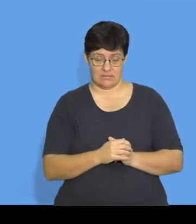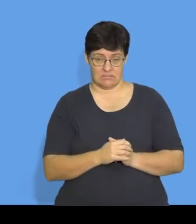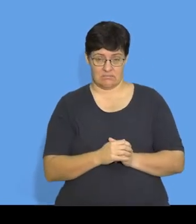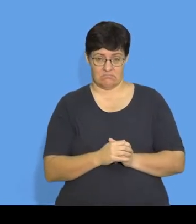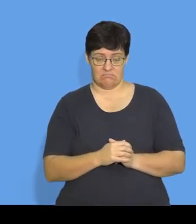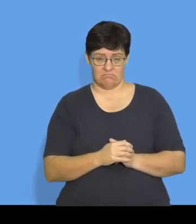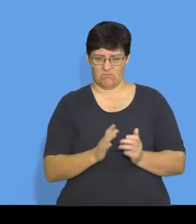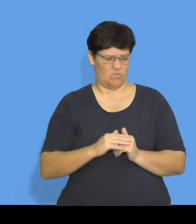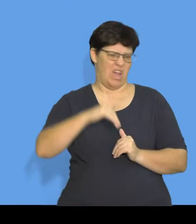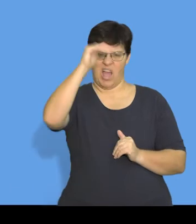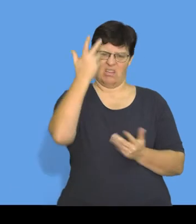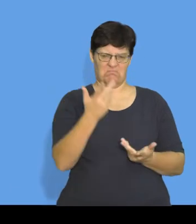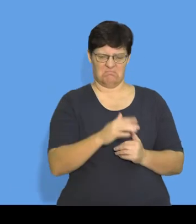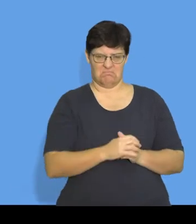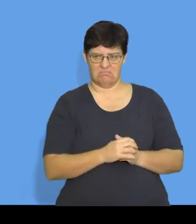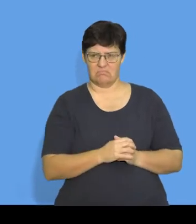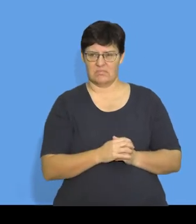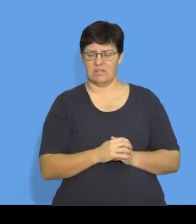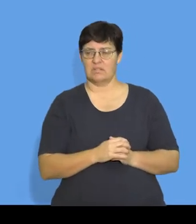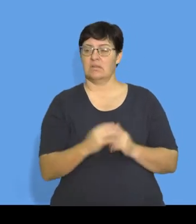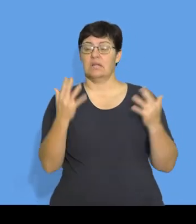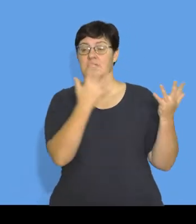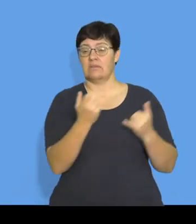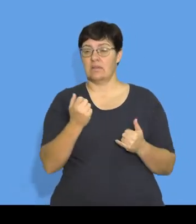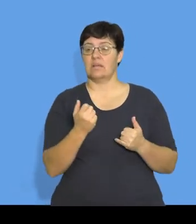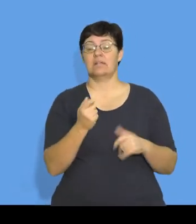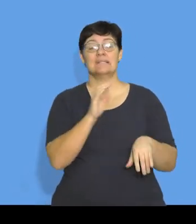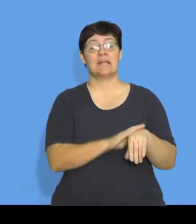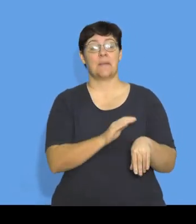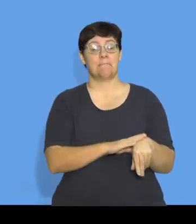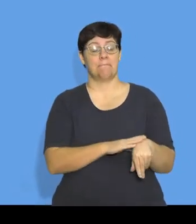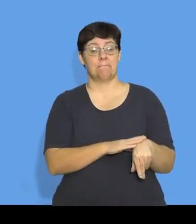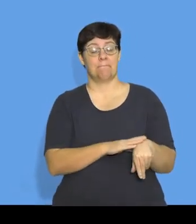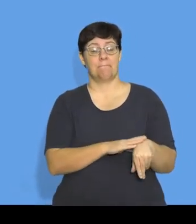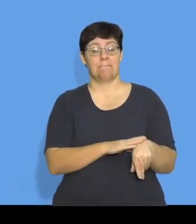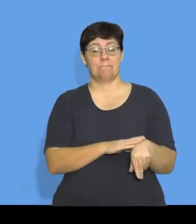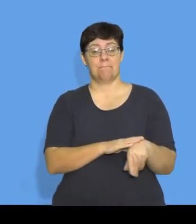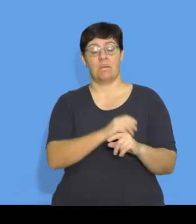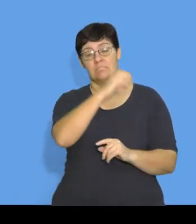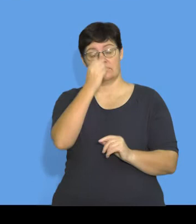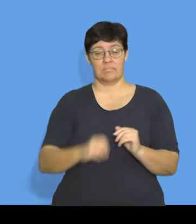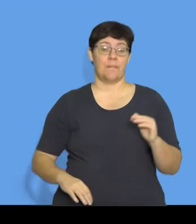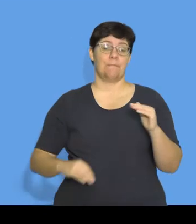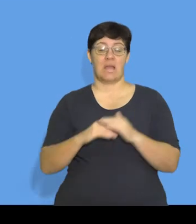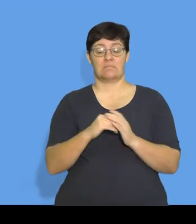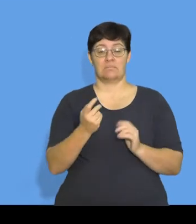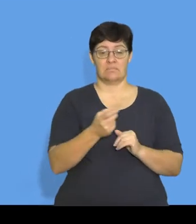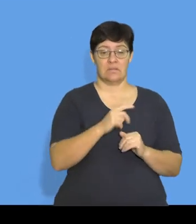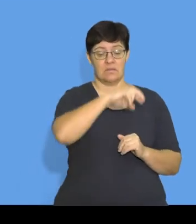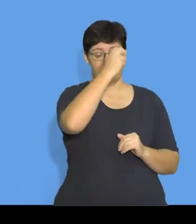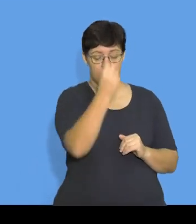high. I calculate the time it'll take the ball to reach the maximum height after the